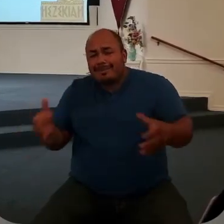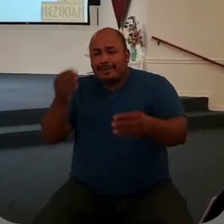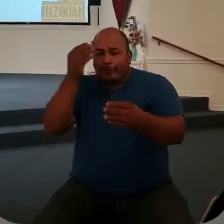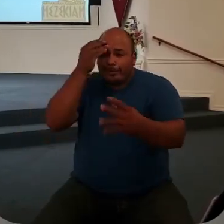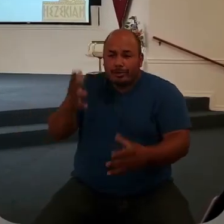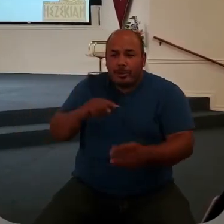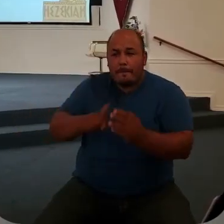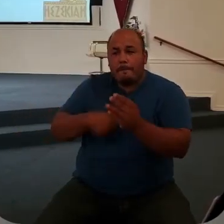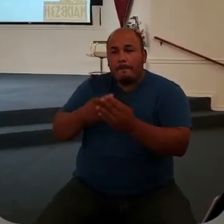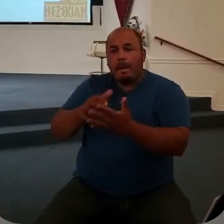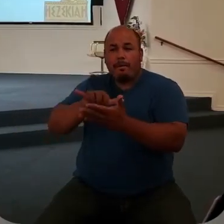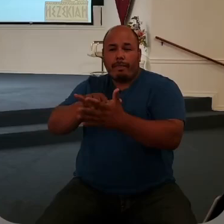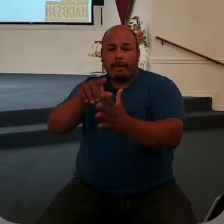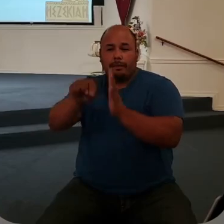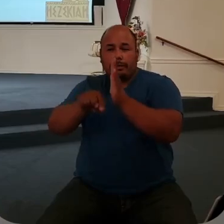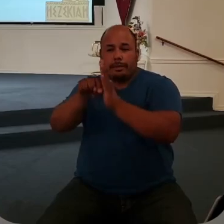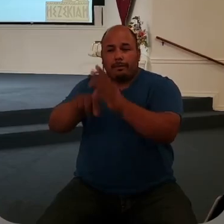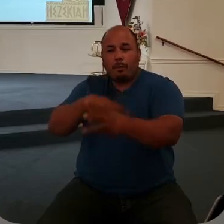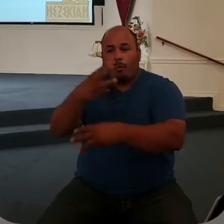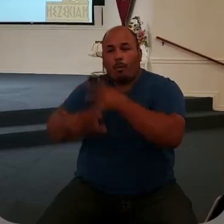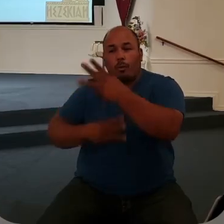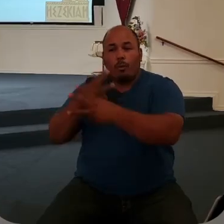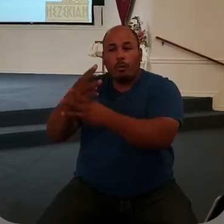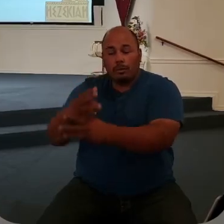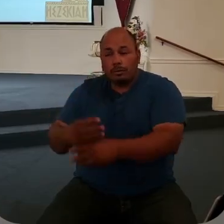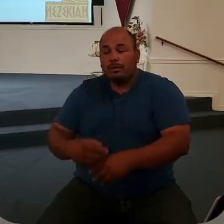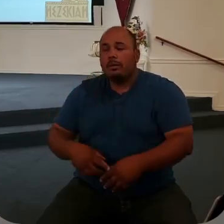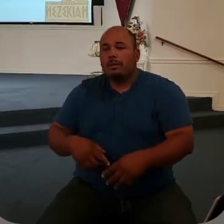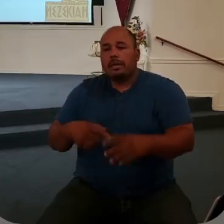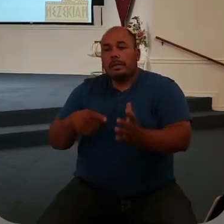world from archaeological findings and